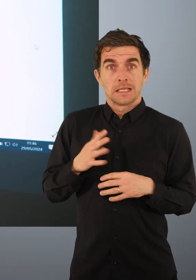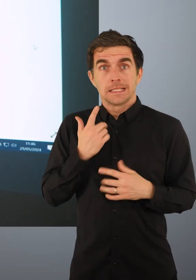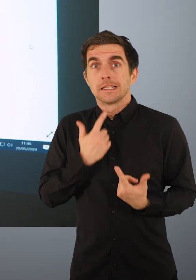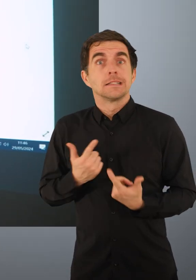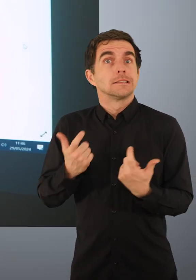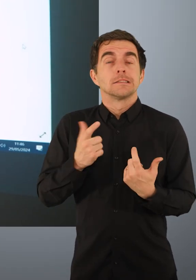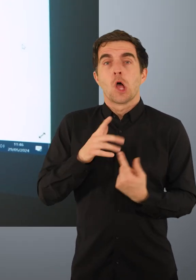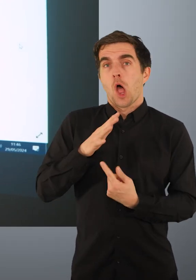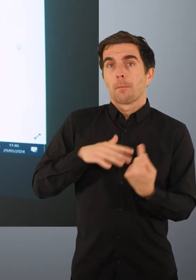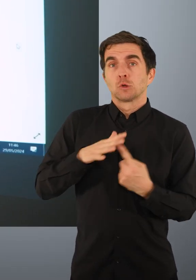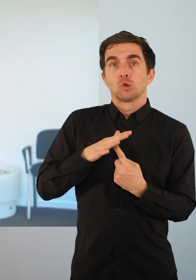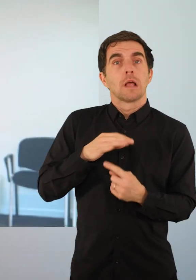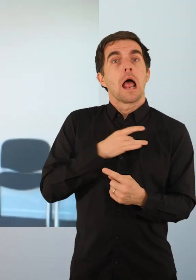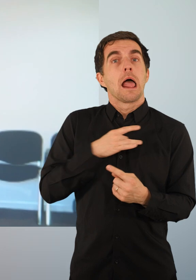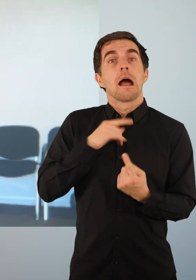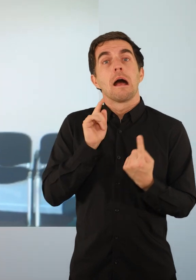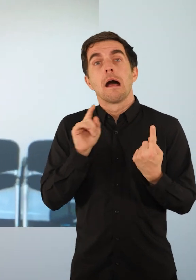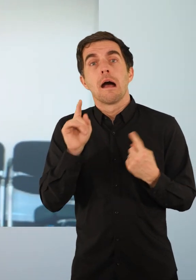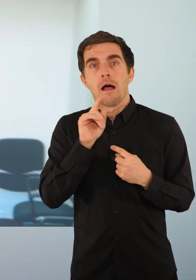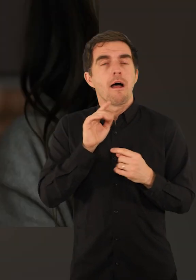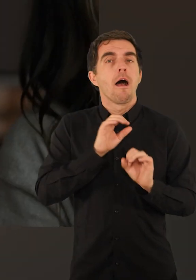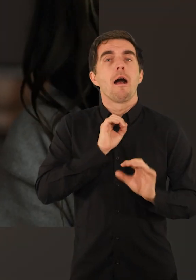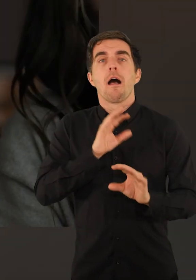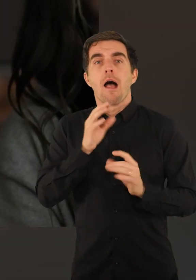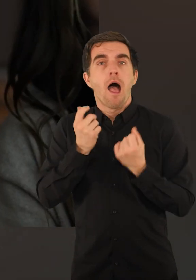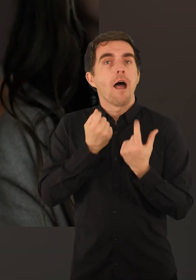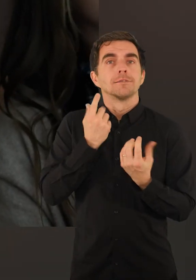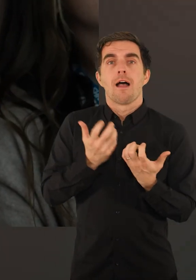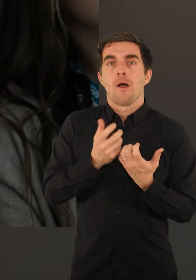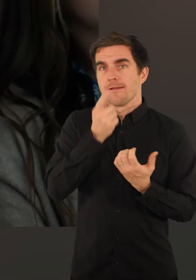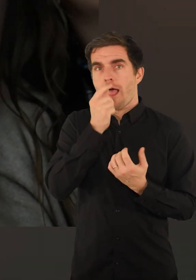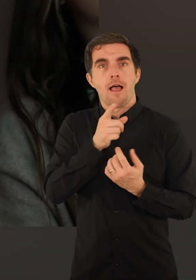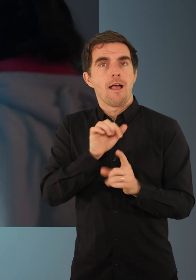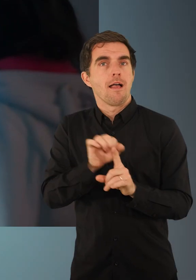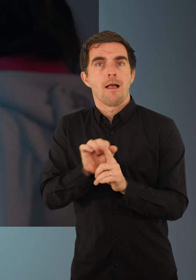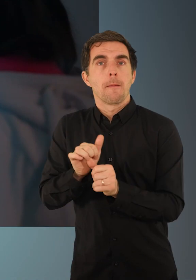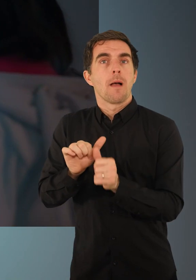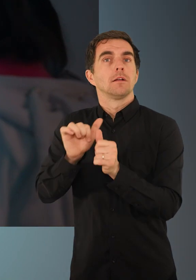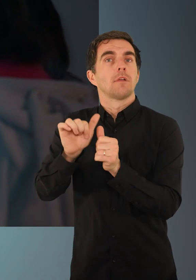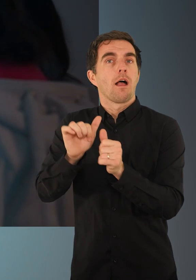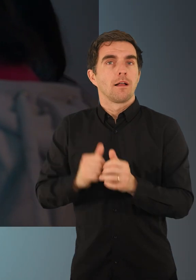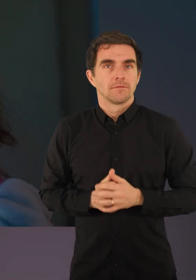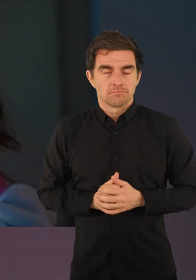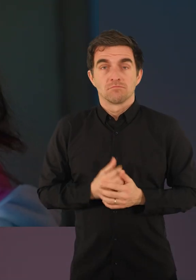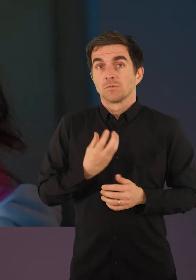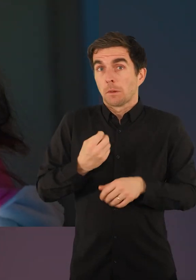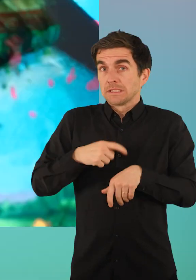Recently, young people have been looking at the community clinics and given lots of ideas about how these could be better.